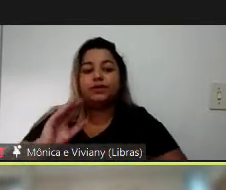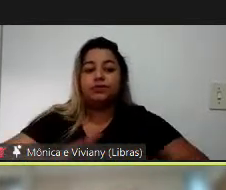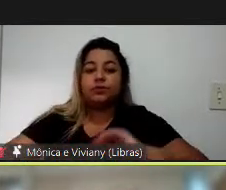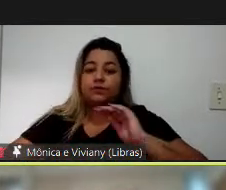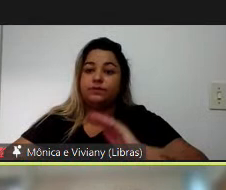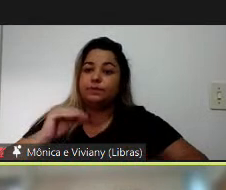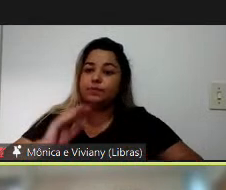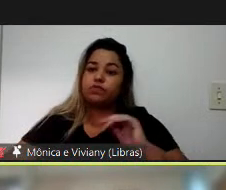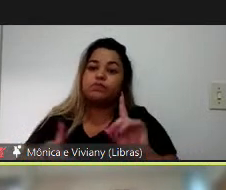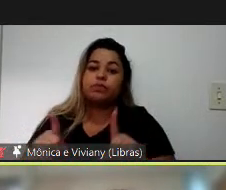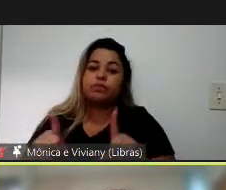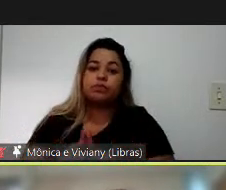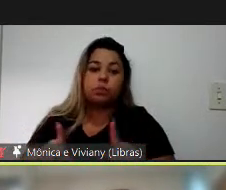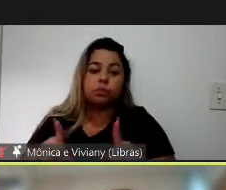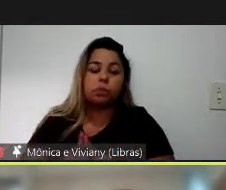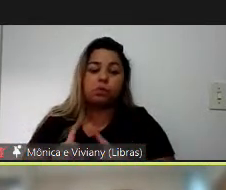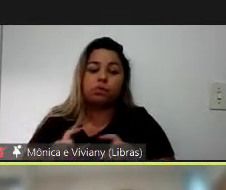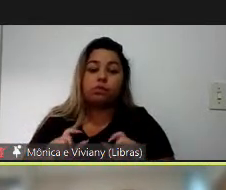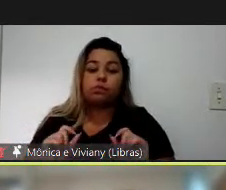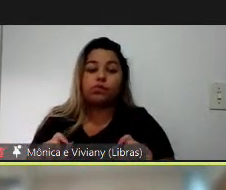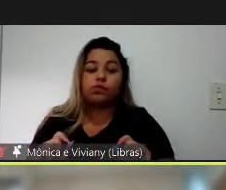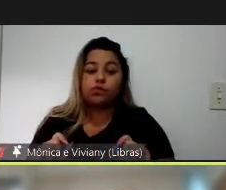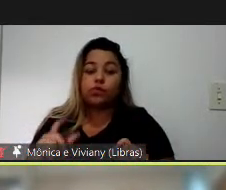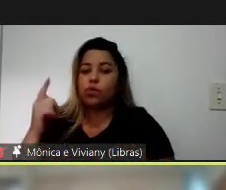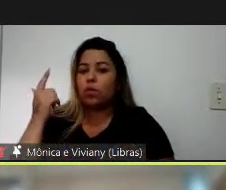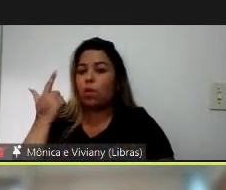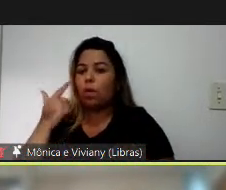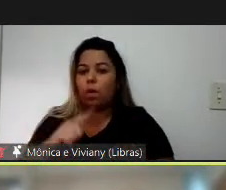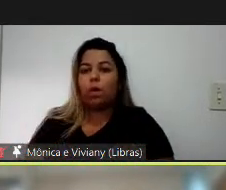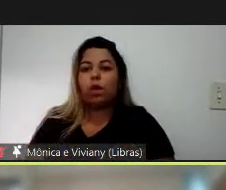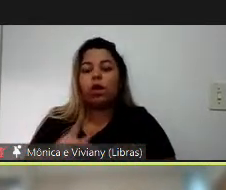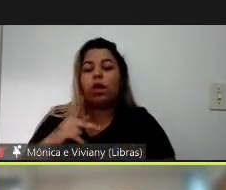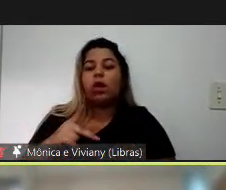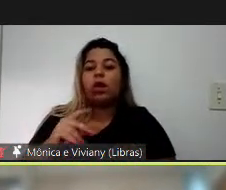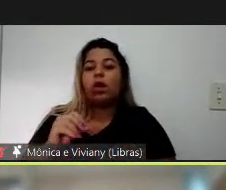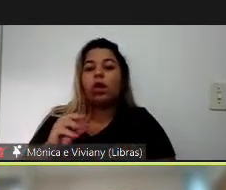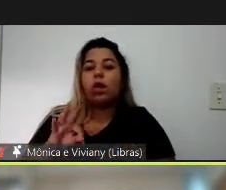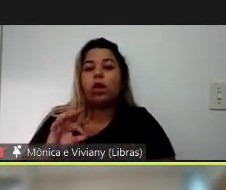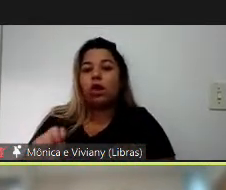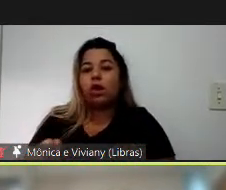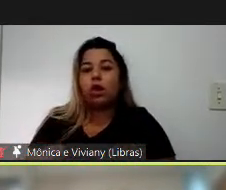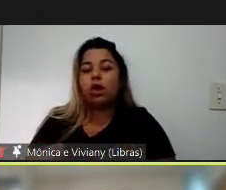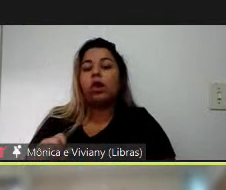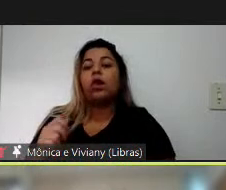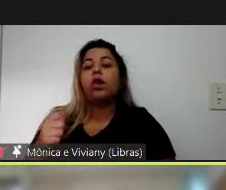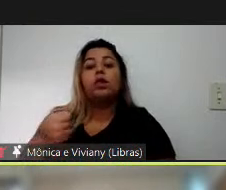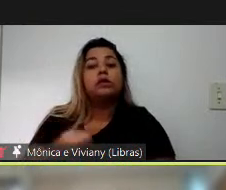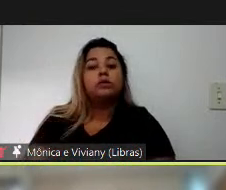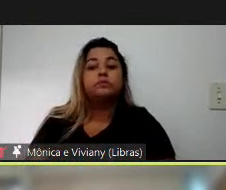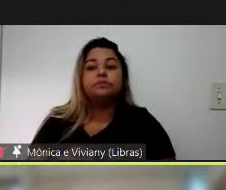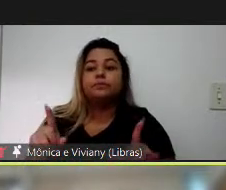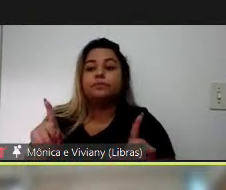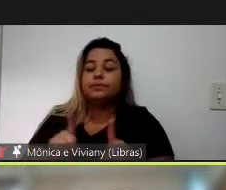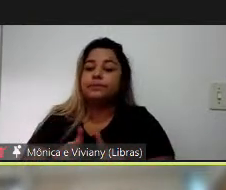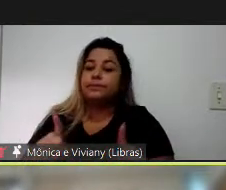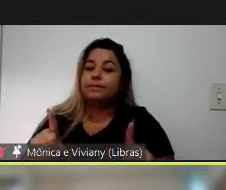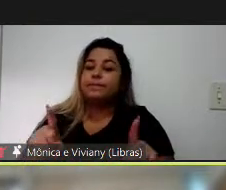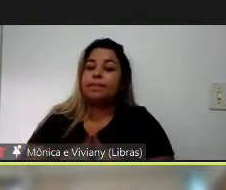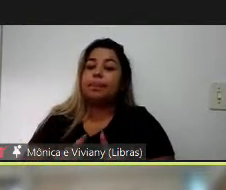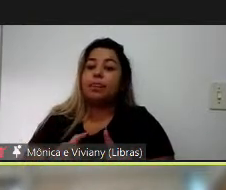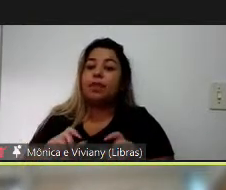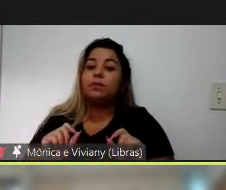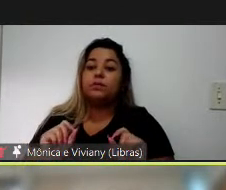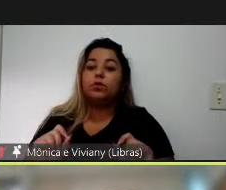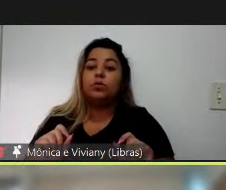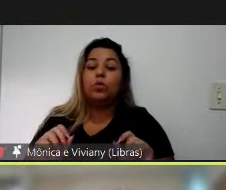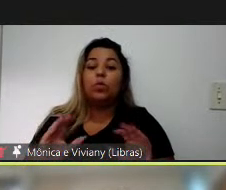practices, coordinate nutritional attention alongside other points of the attention network to guarantee